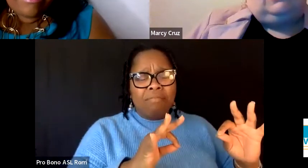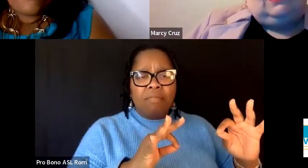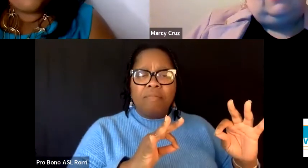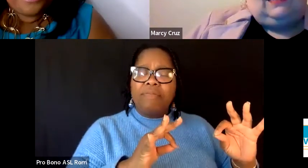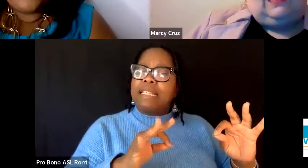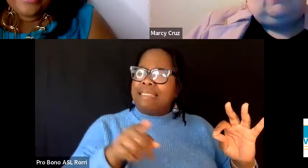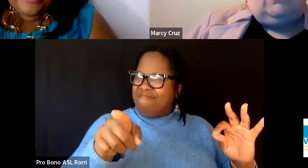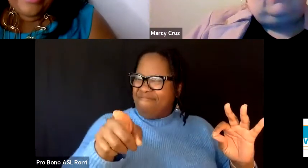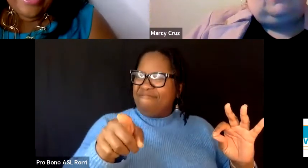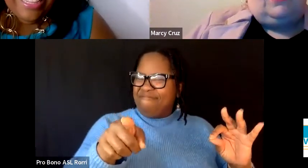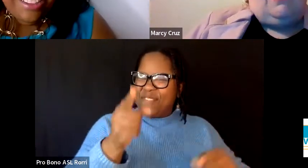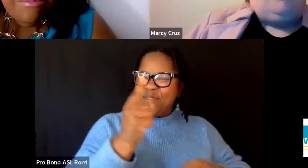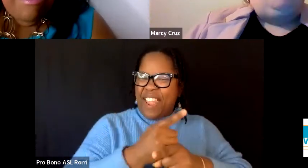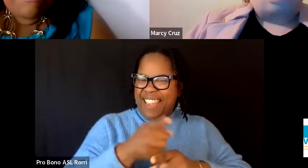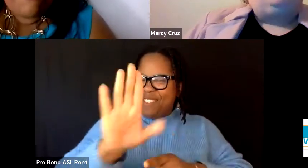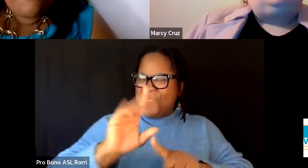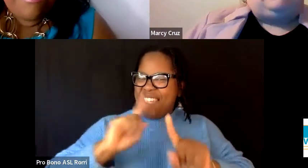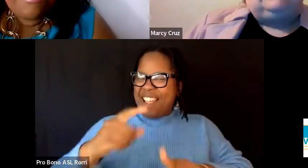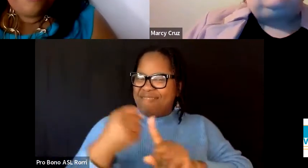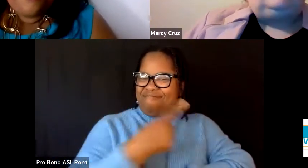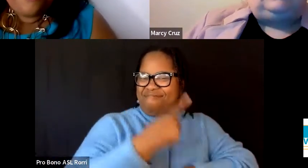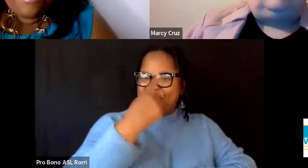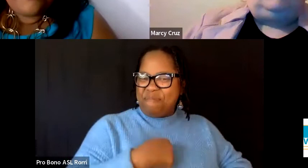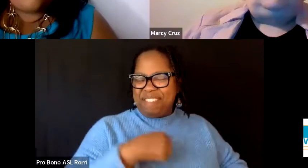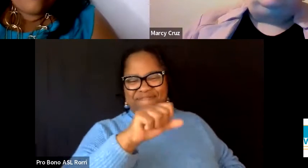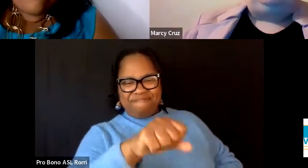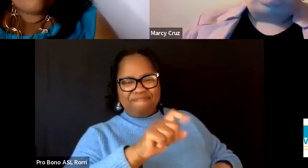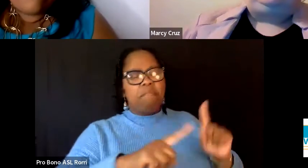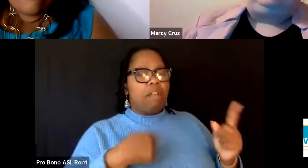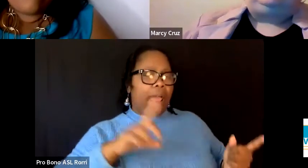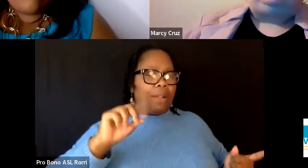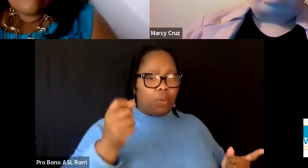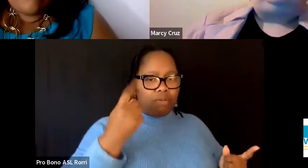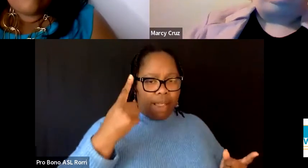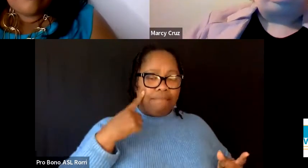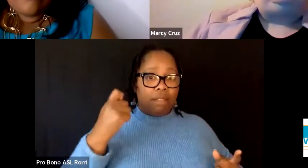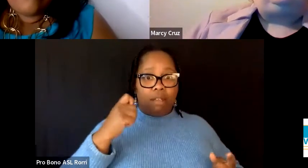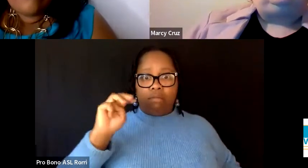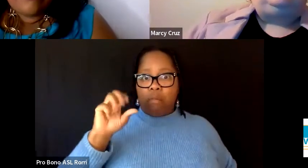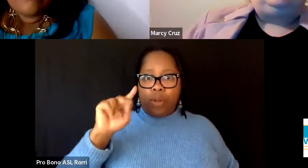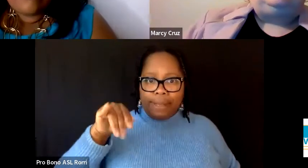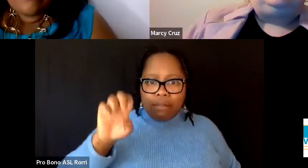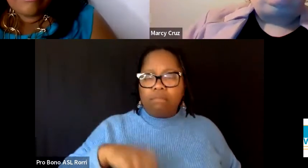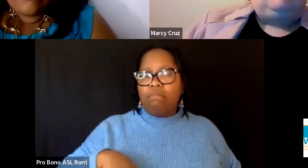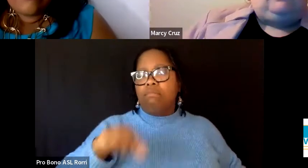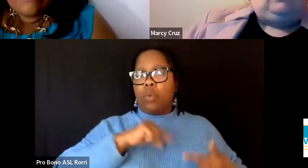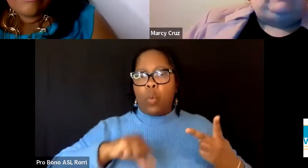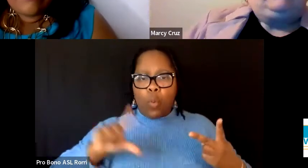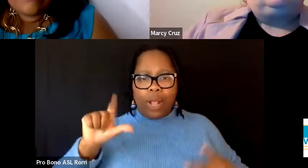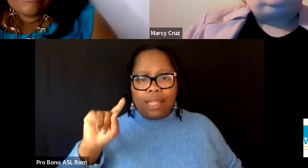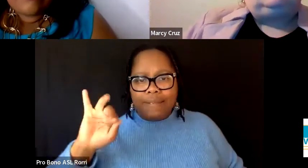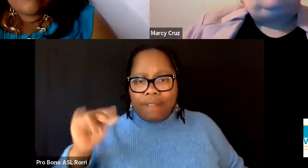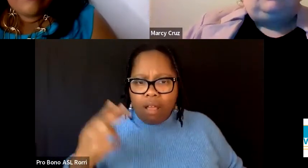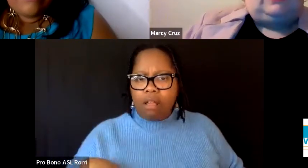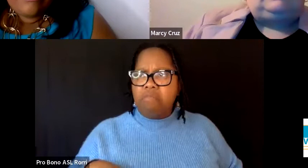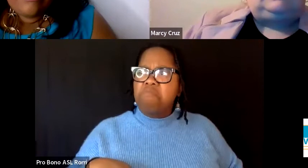I admit it. But I can understand, because Monique and Queen Latifah, even though